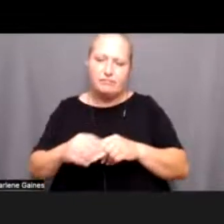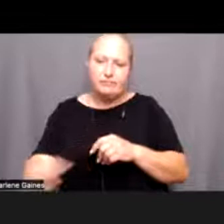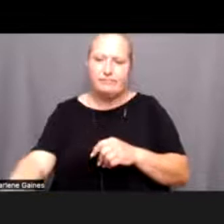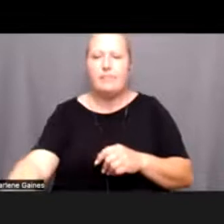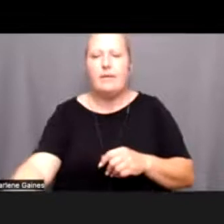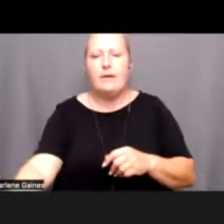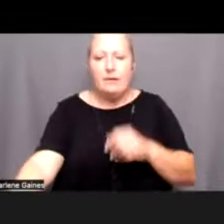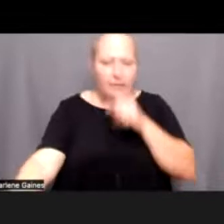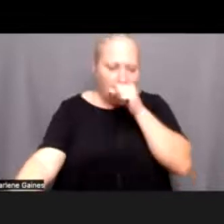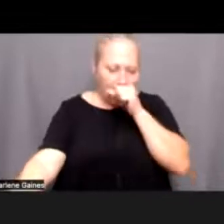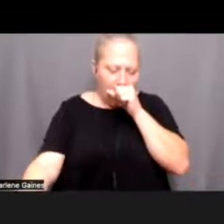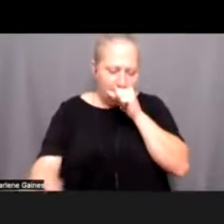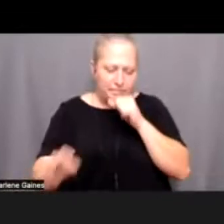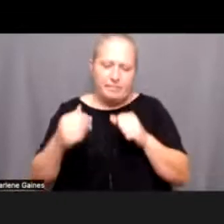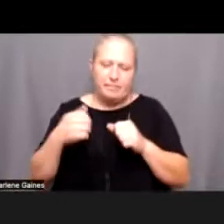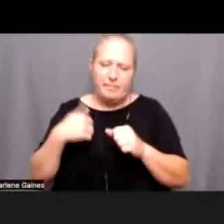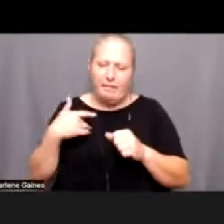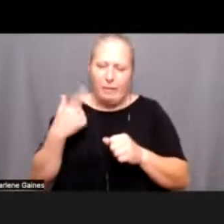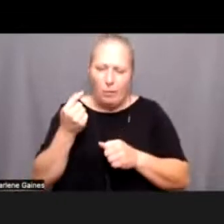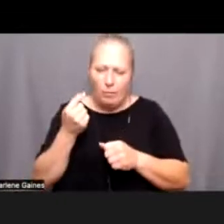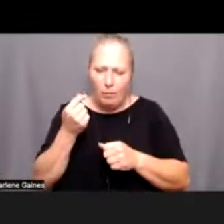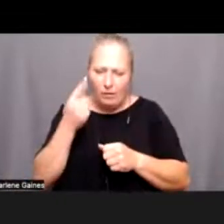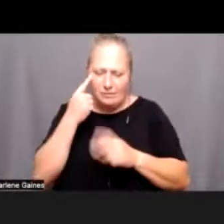feel like I had one other thing and now I'm losing my.